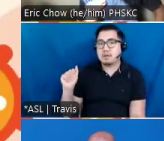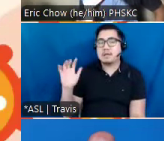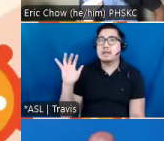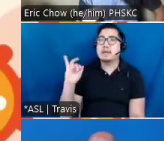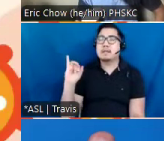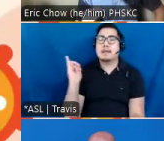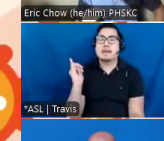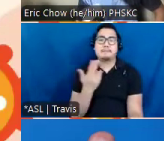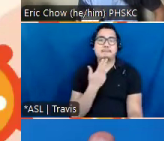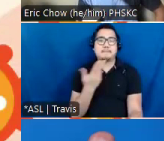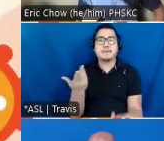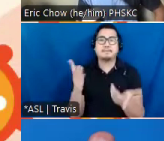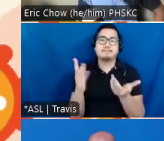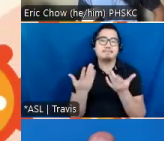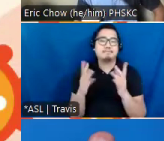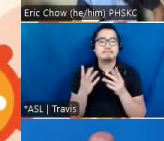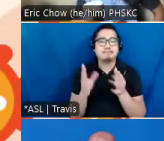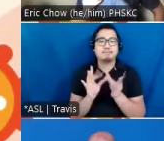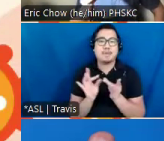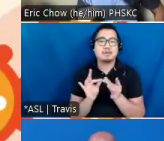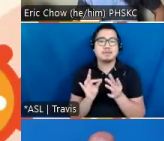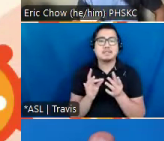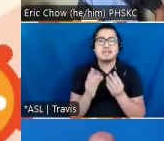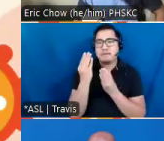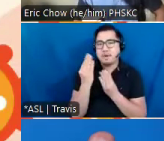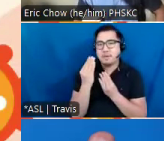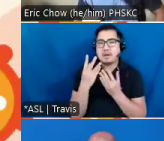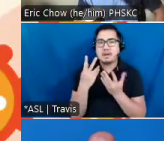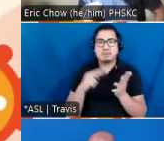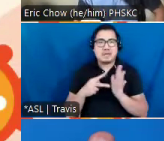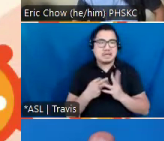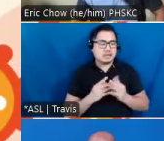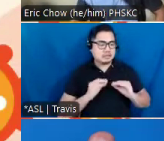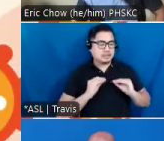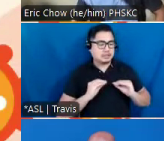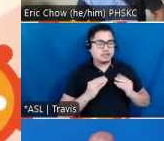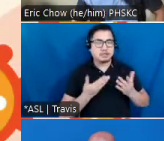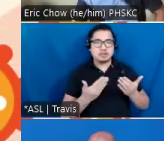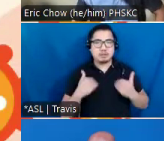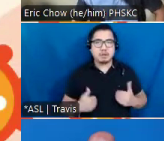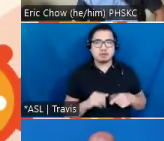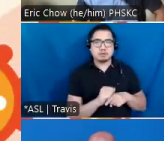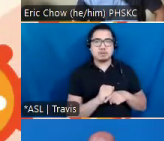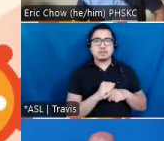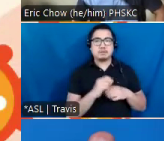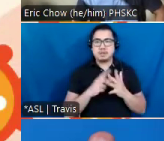messages or blueprints that the body can use to be able to train its immune system to be able to fight off